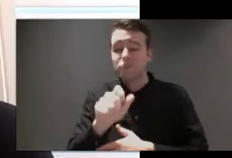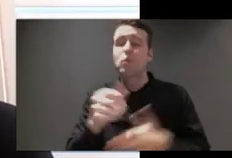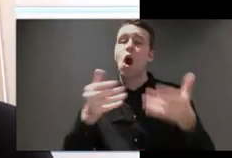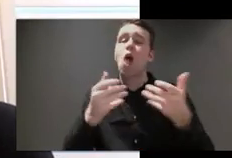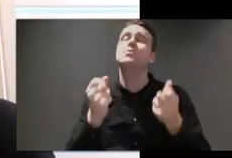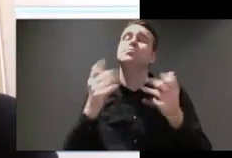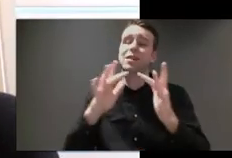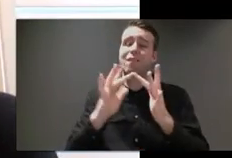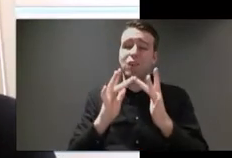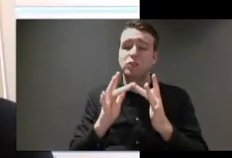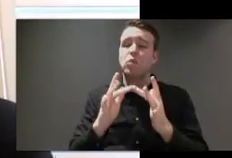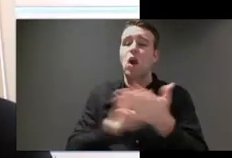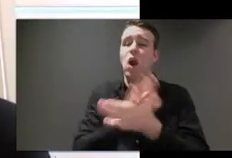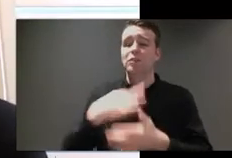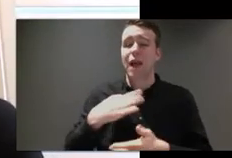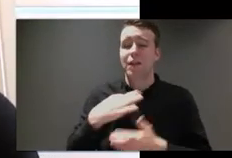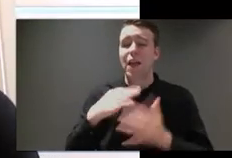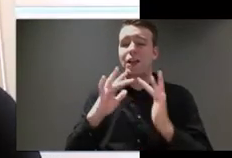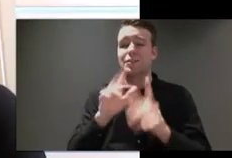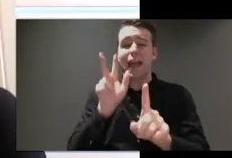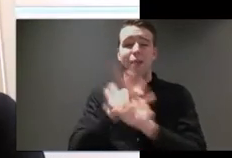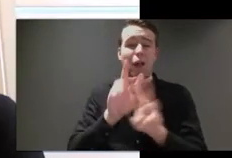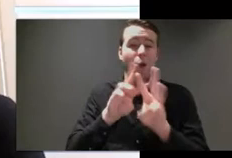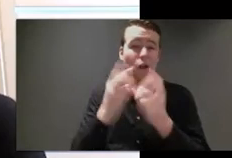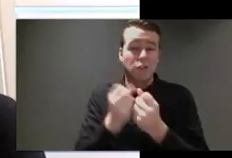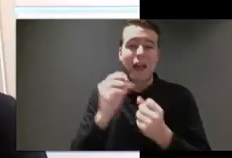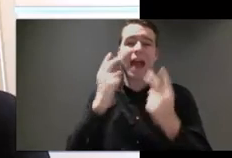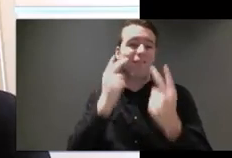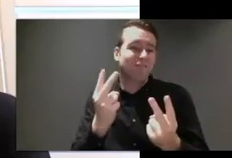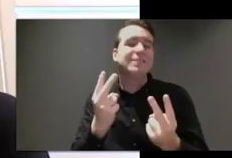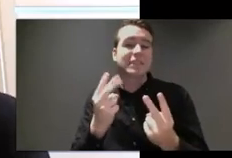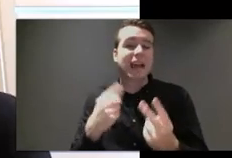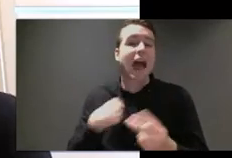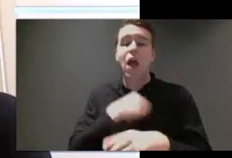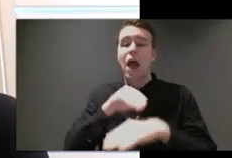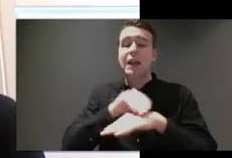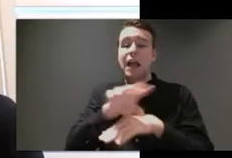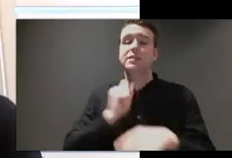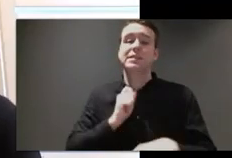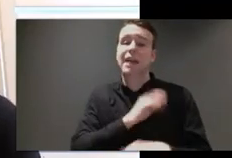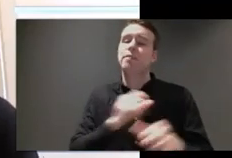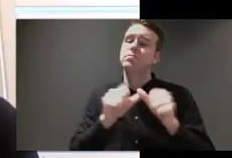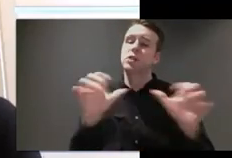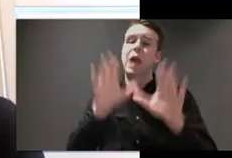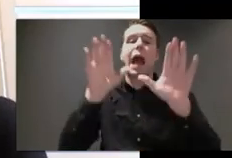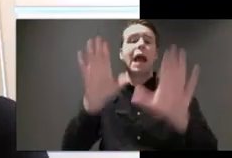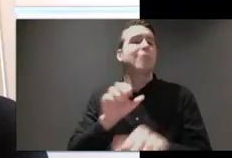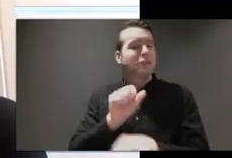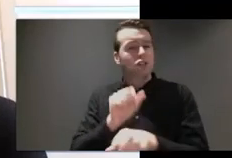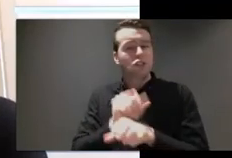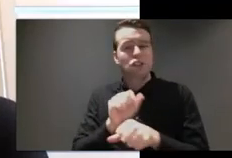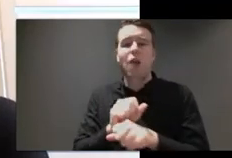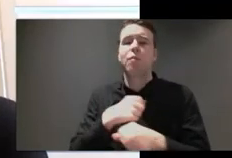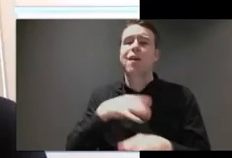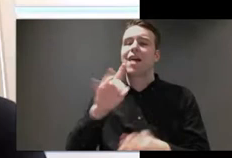multiple virtual college application workshops and visits. Our counseling staff continues to do an amazing job supplying